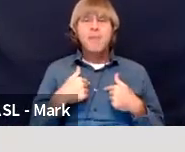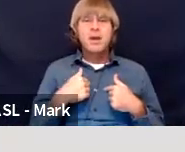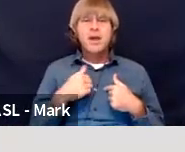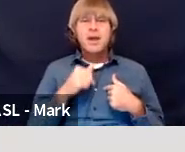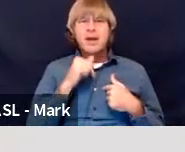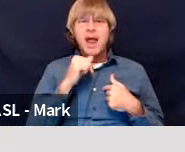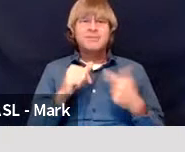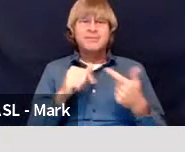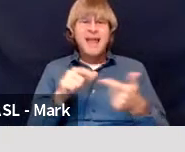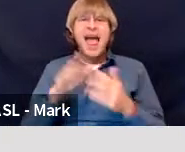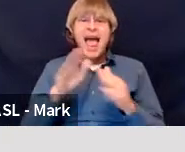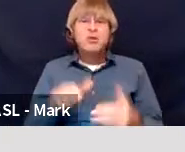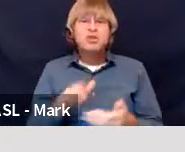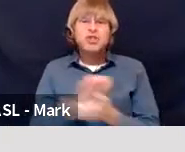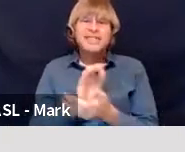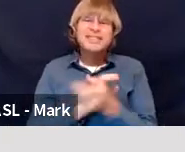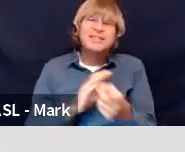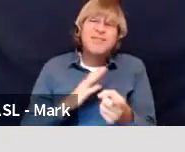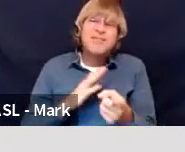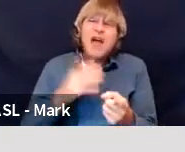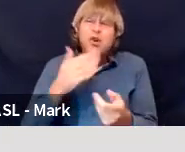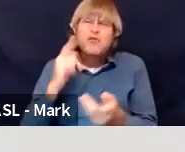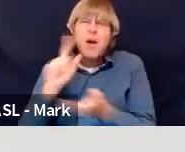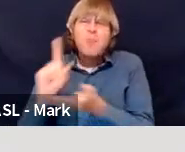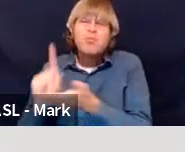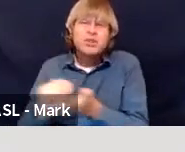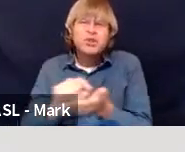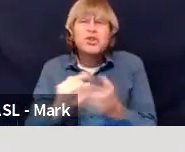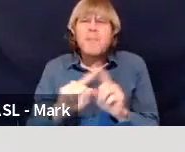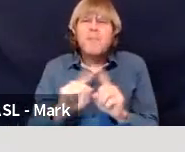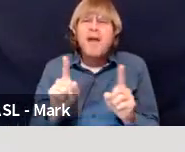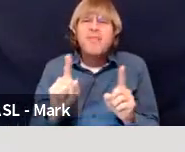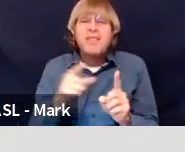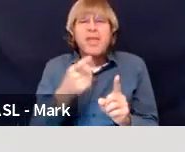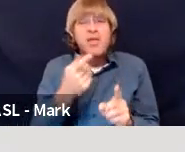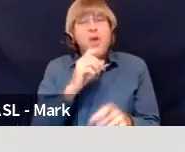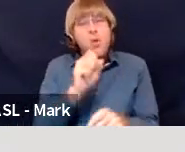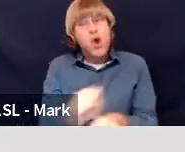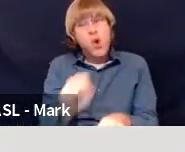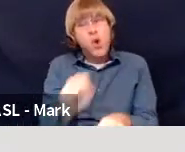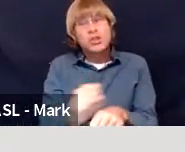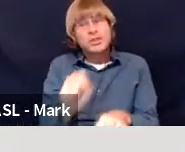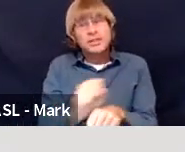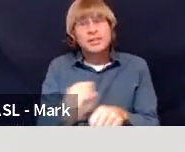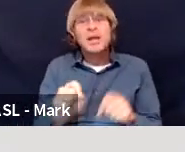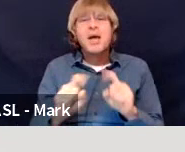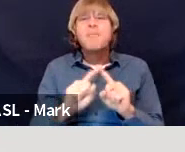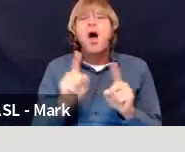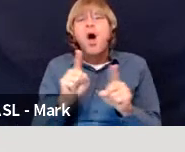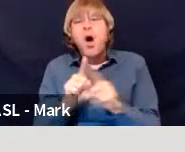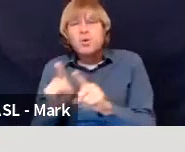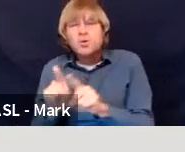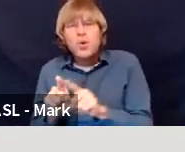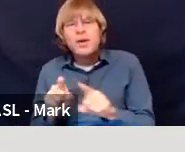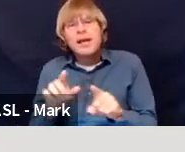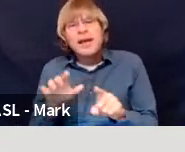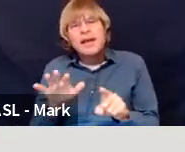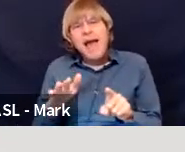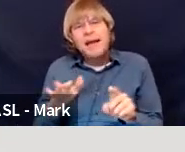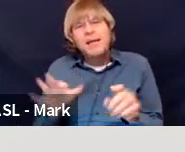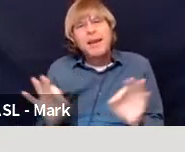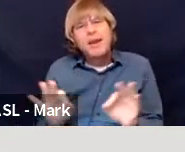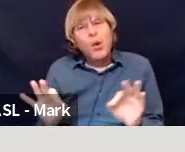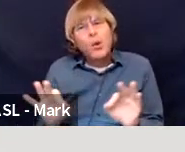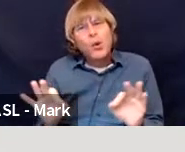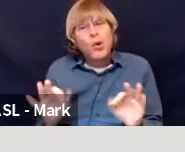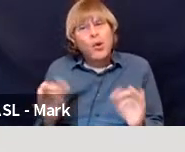against house sheets. They are fine. They're great for printers. And honestly, they are workhorses. But they're also kind of mediocre and